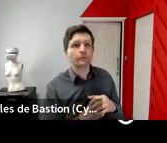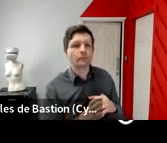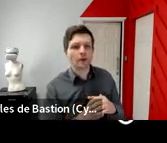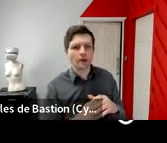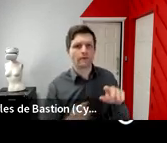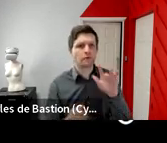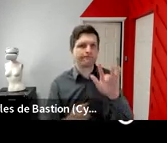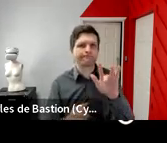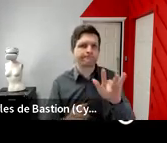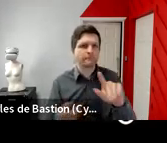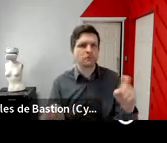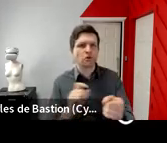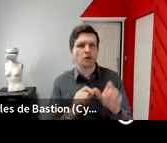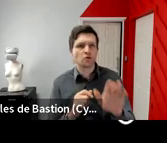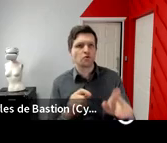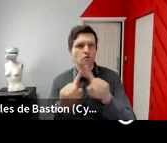Sorry?